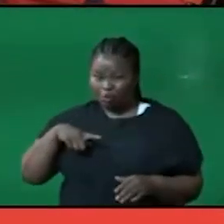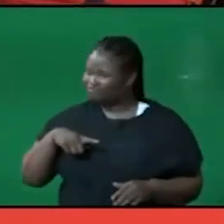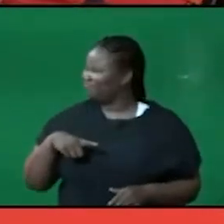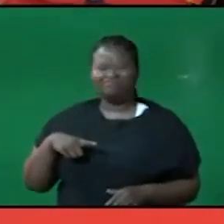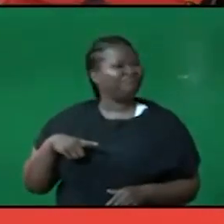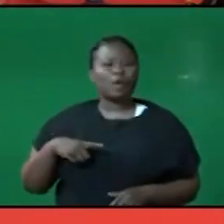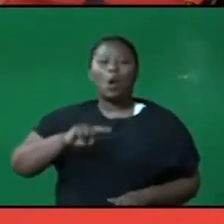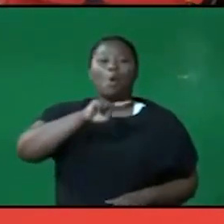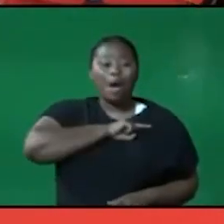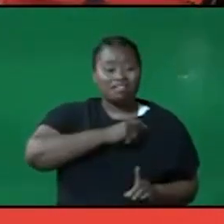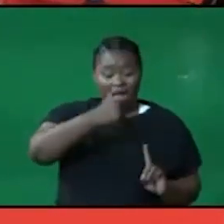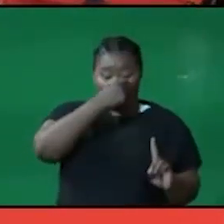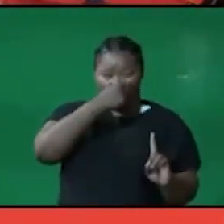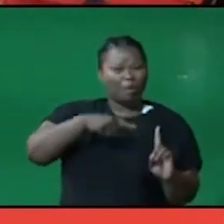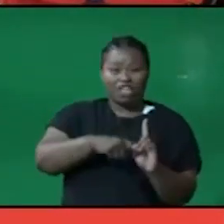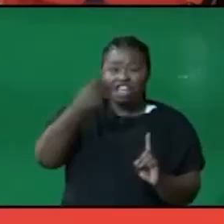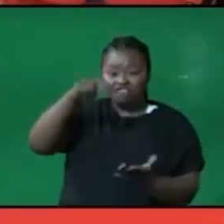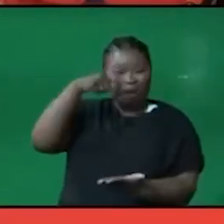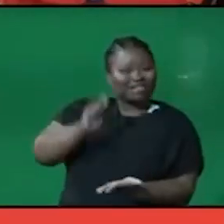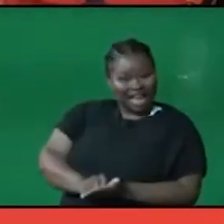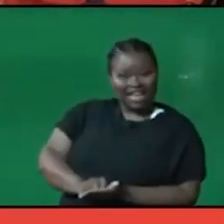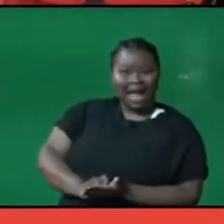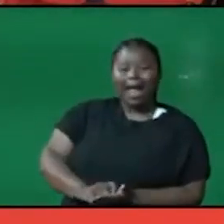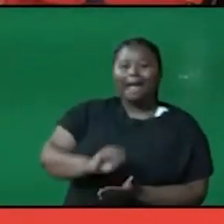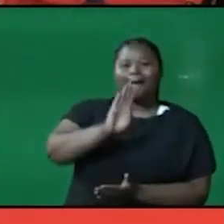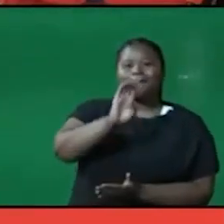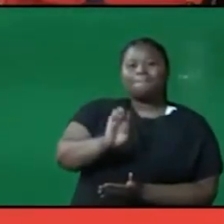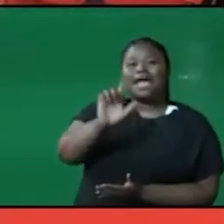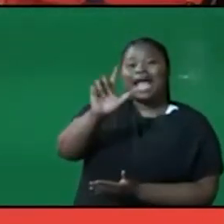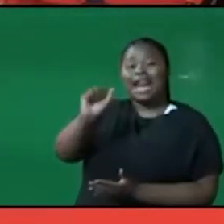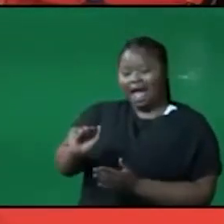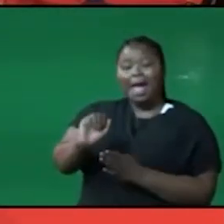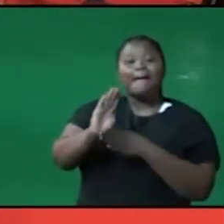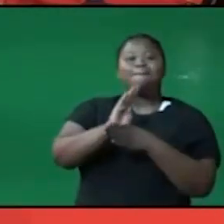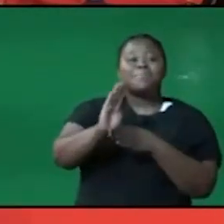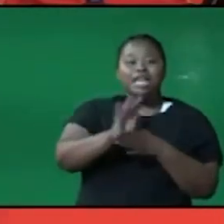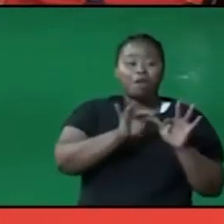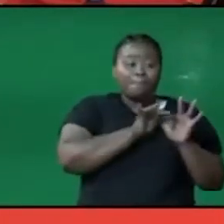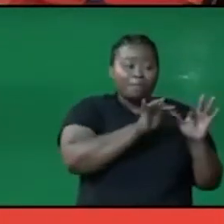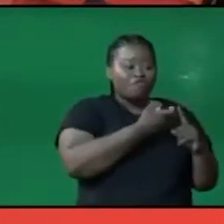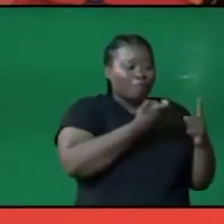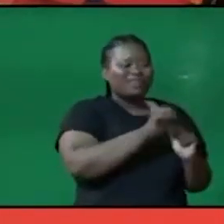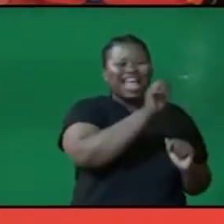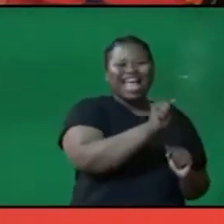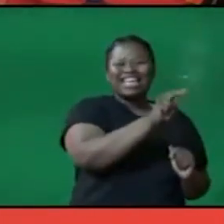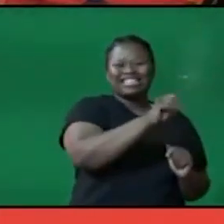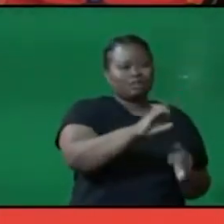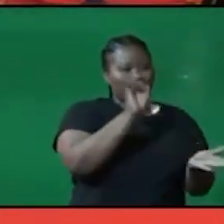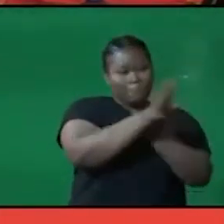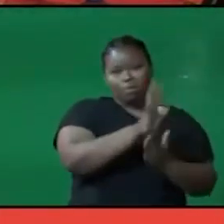Because Ramaphosa, if he doesn't sign Bella Bill, those people of the ANC are going to remove